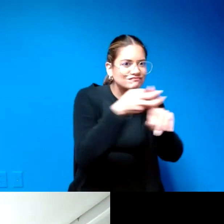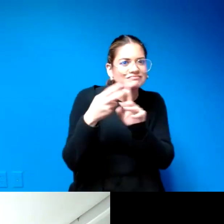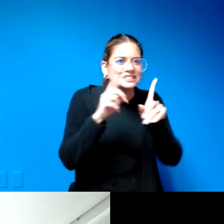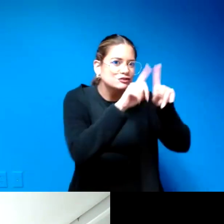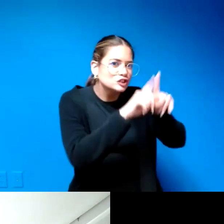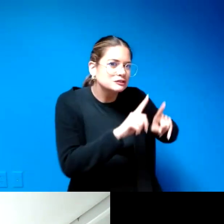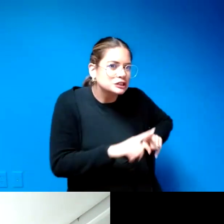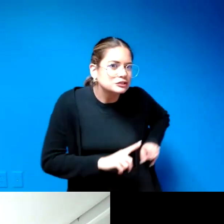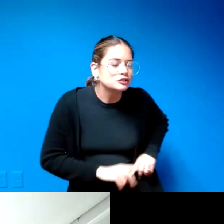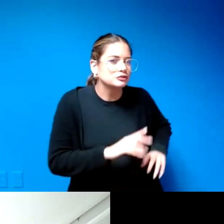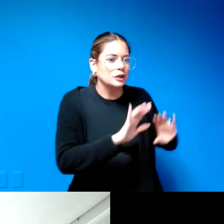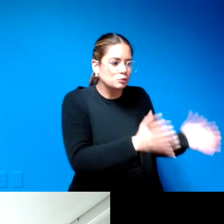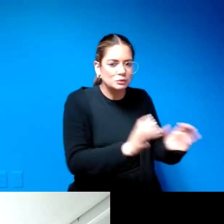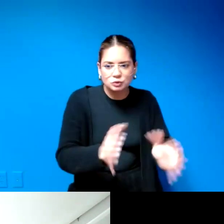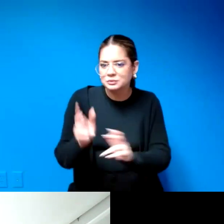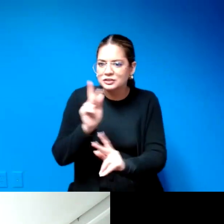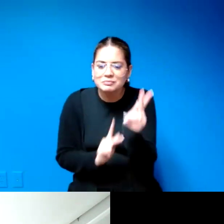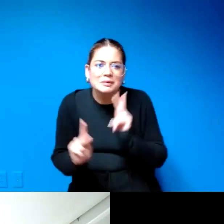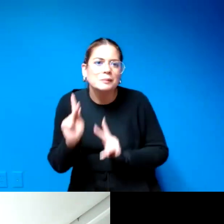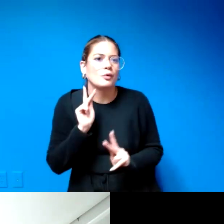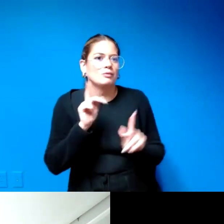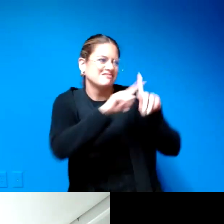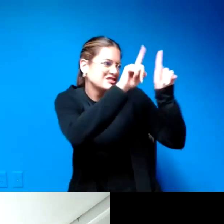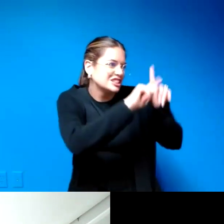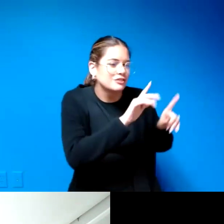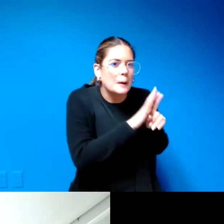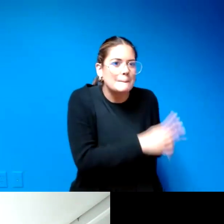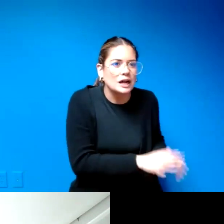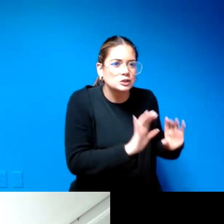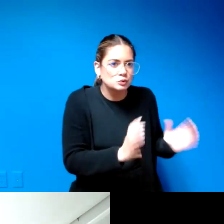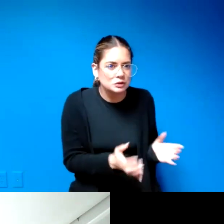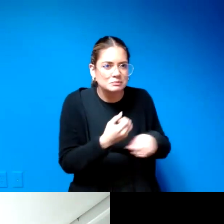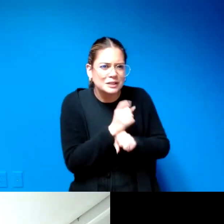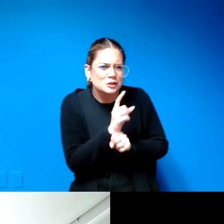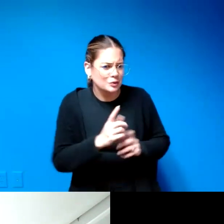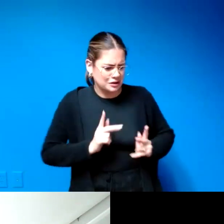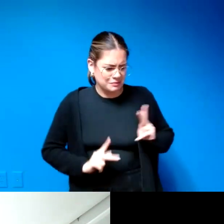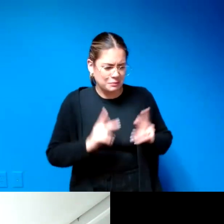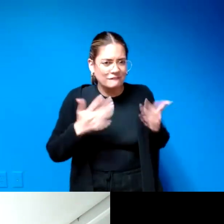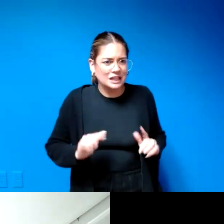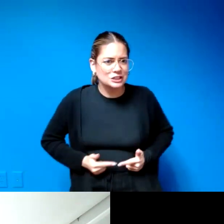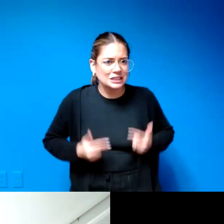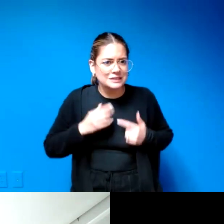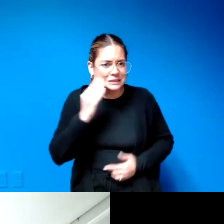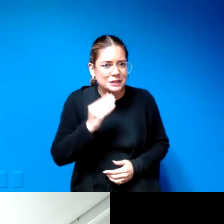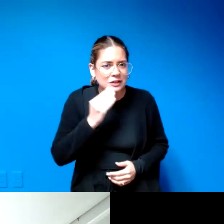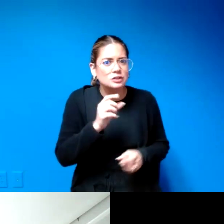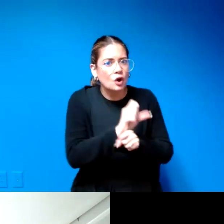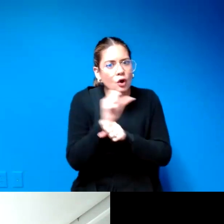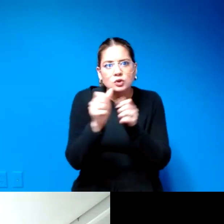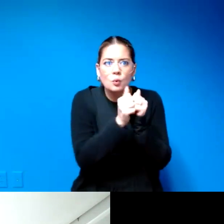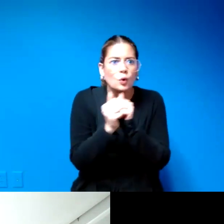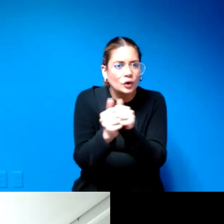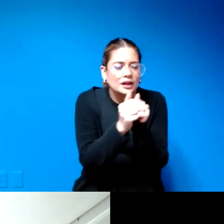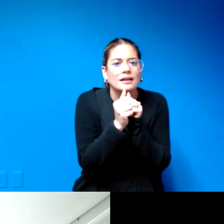oppression together and forming coalitions and making sure that people with lived experiences are also working with the